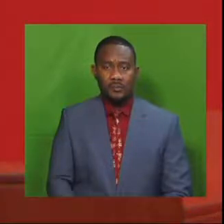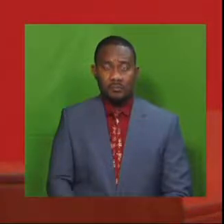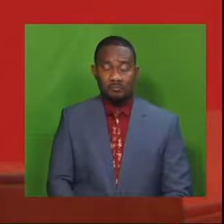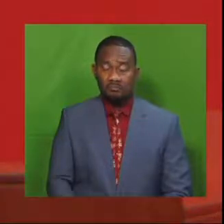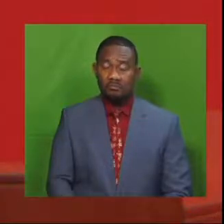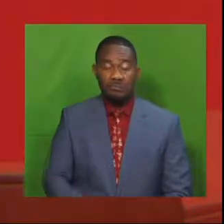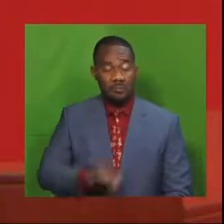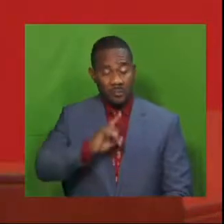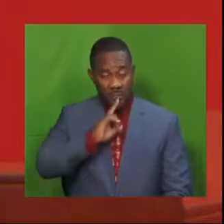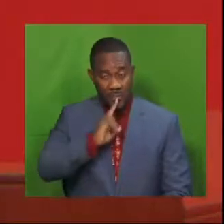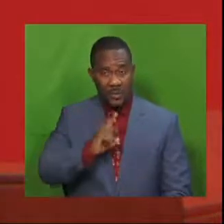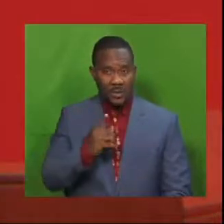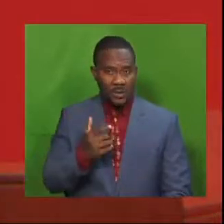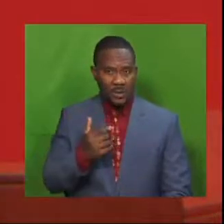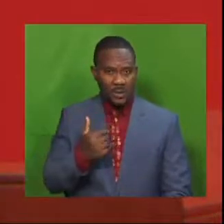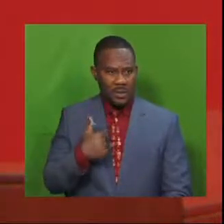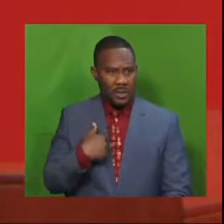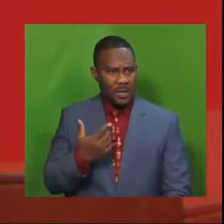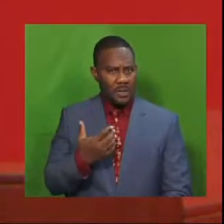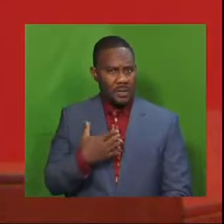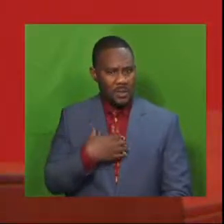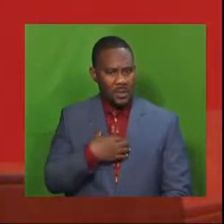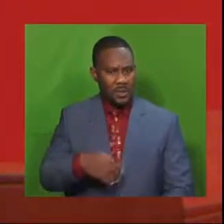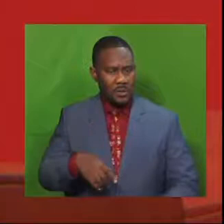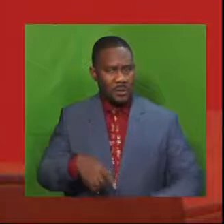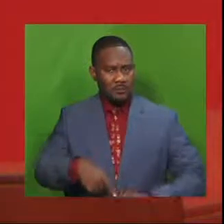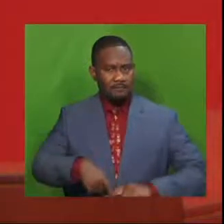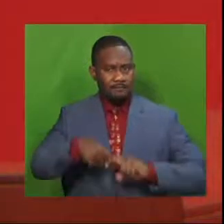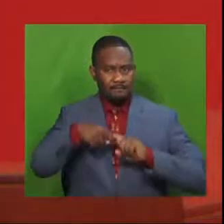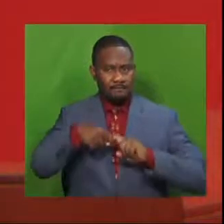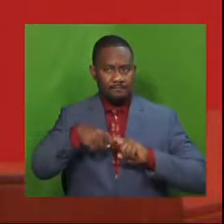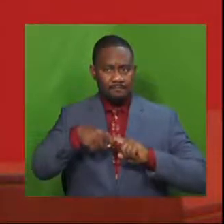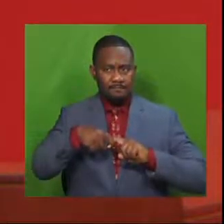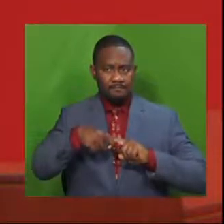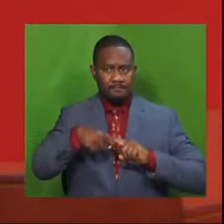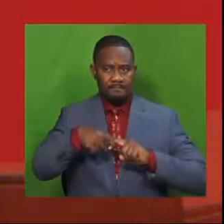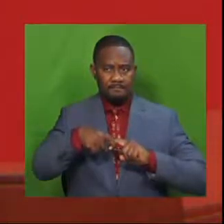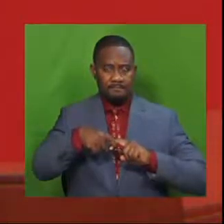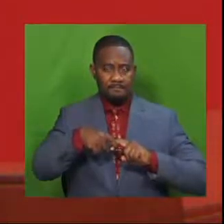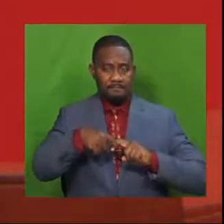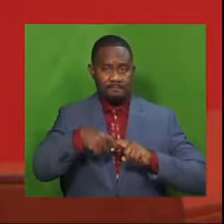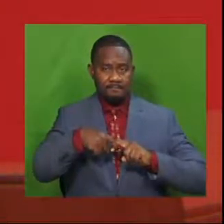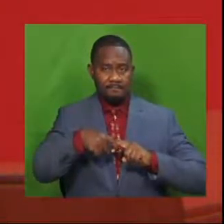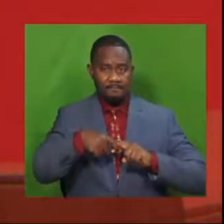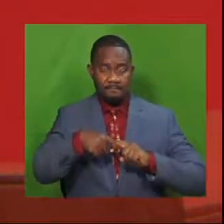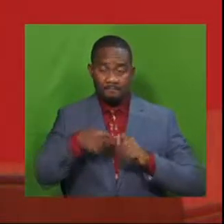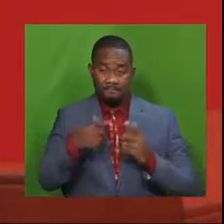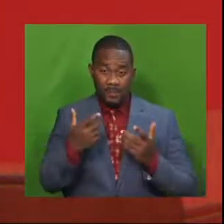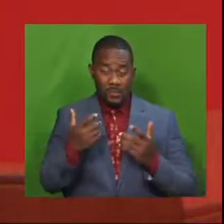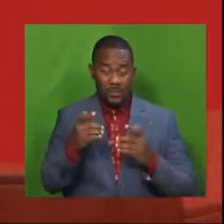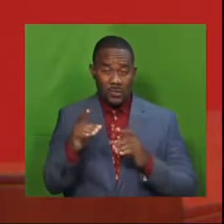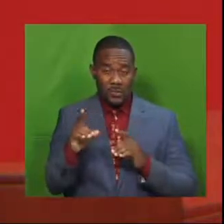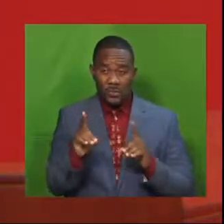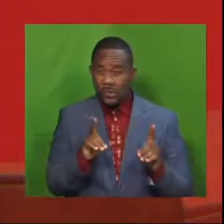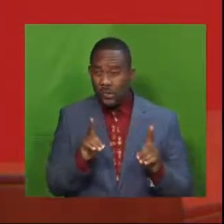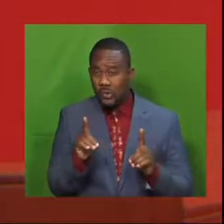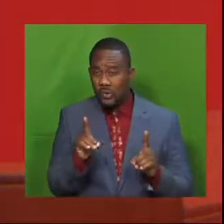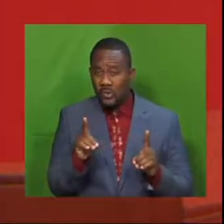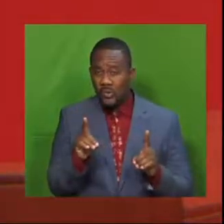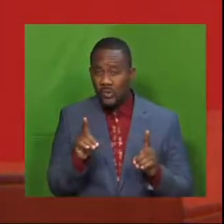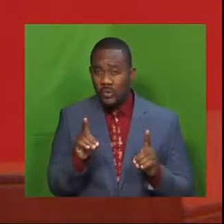the business statement, but I wish we suspend to do